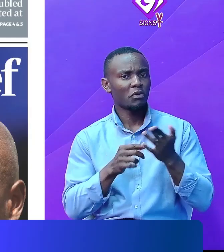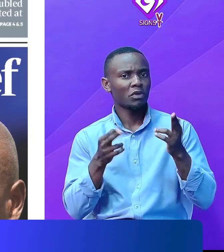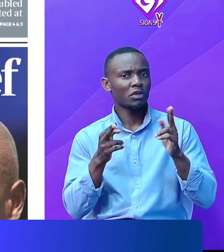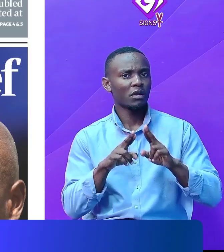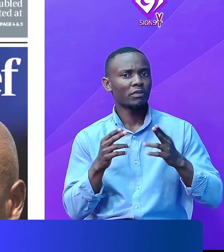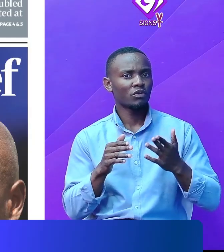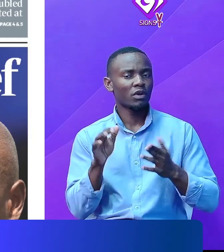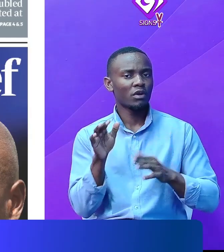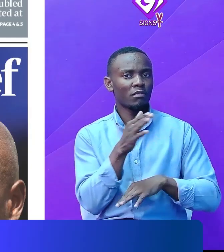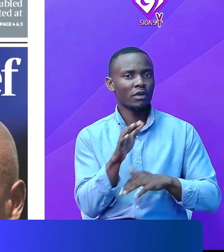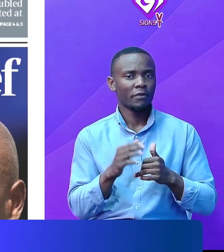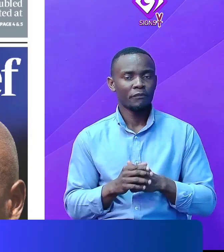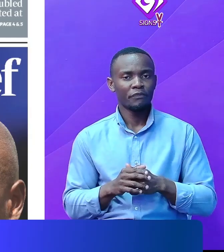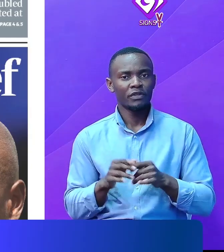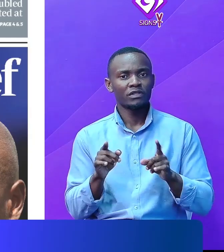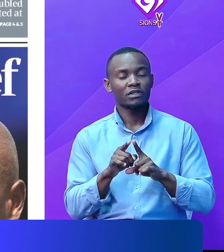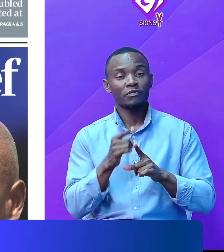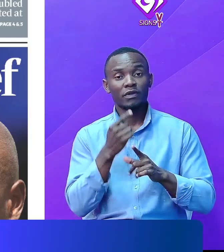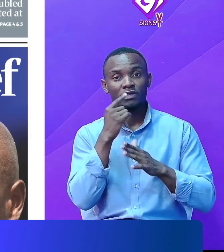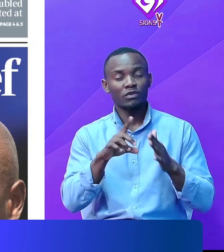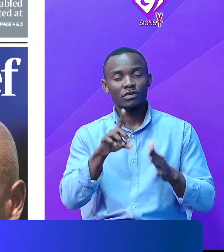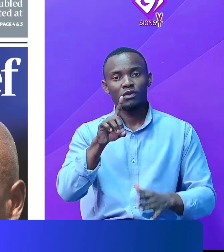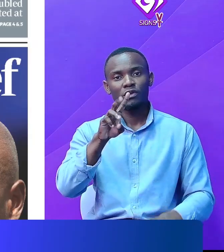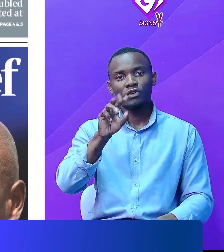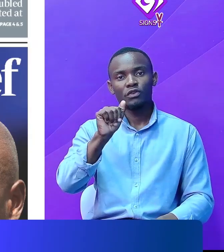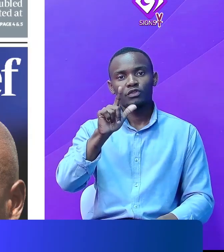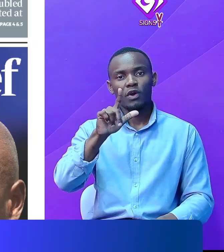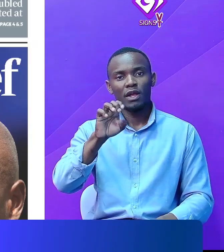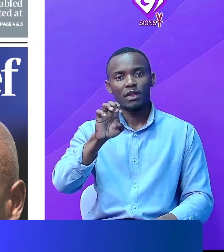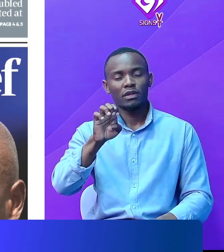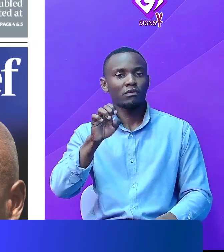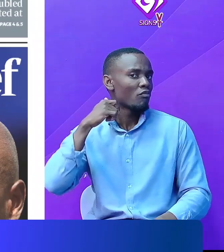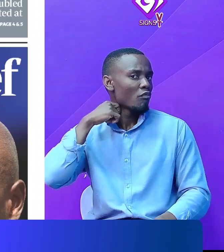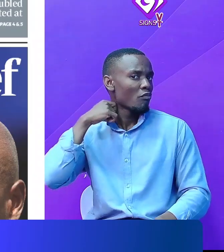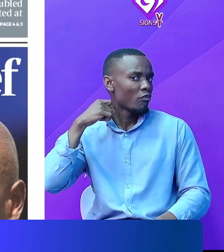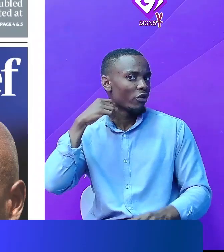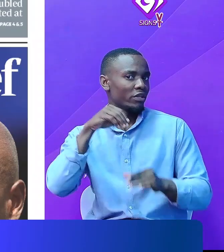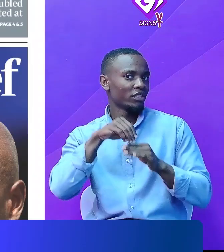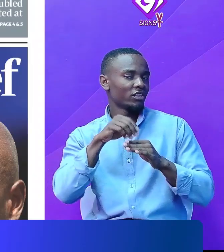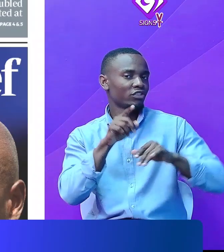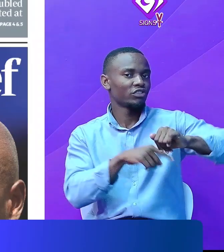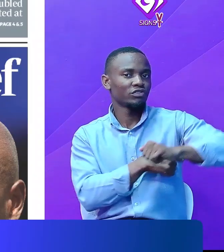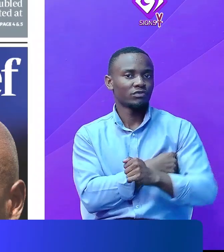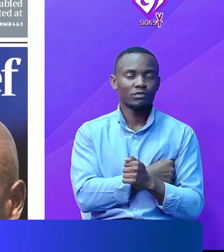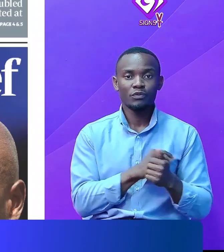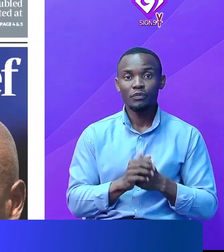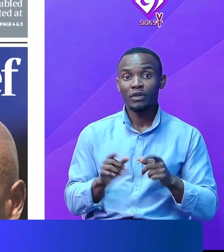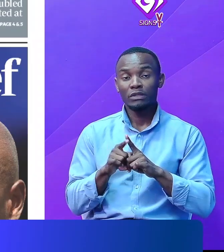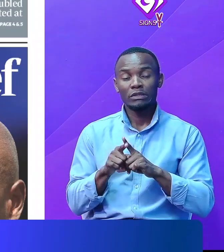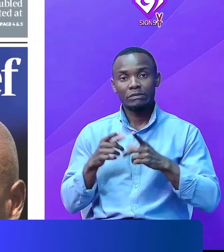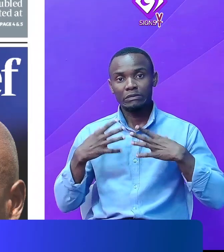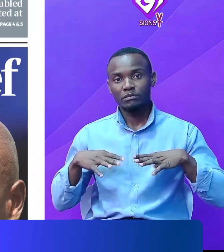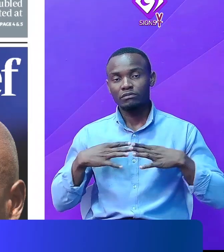says, Duale bully in chief. And tempers flared in Parliament as Health